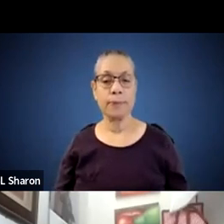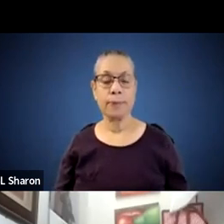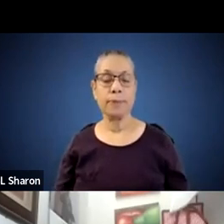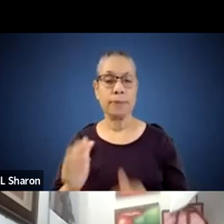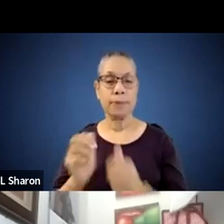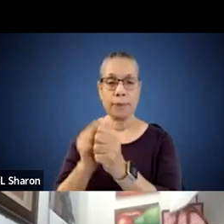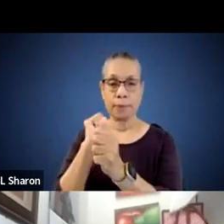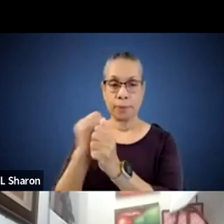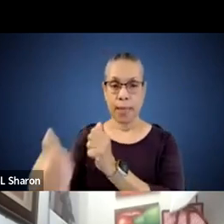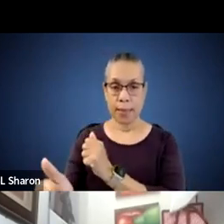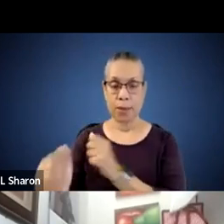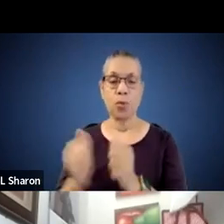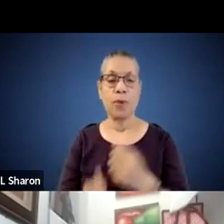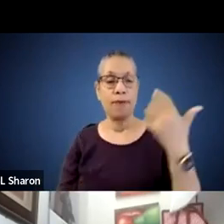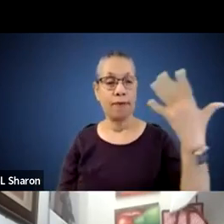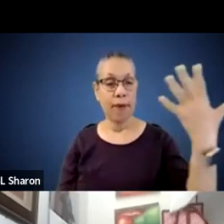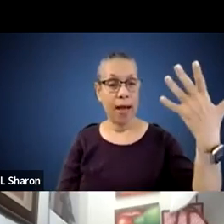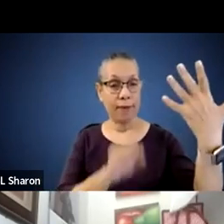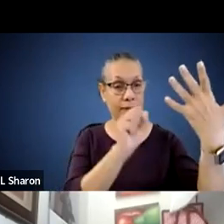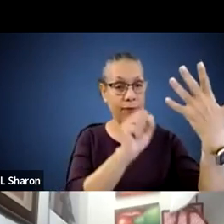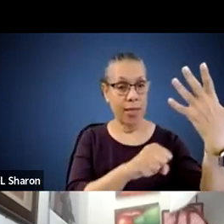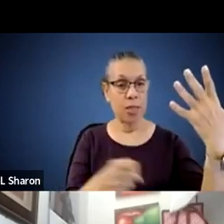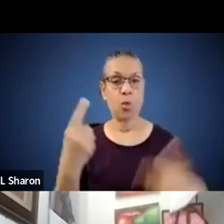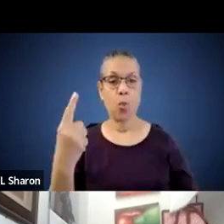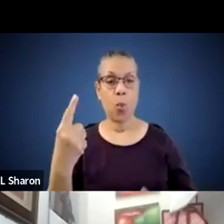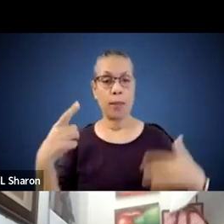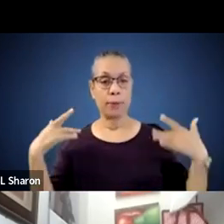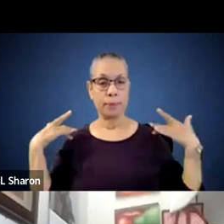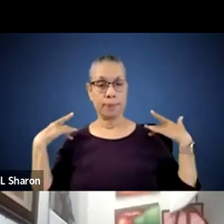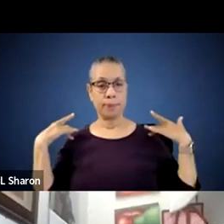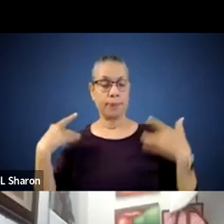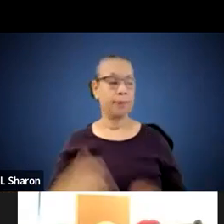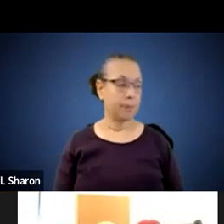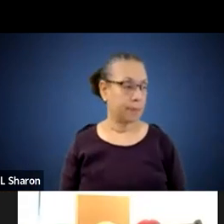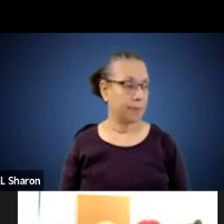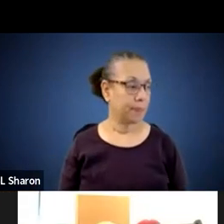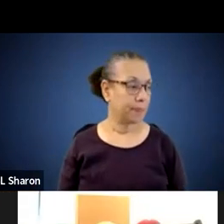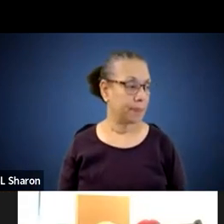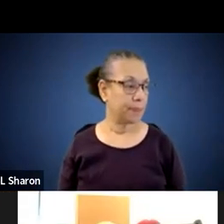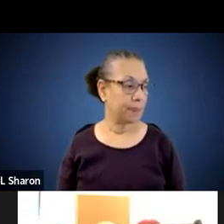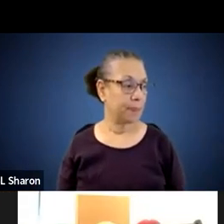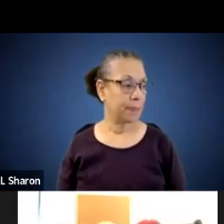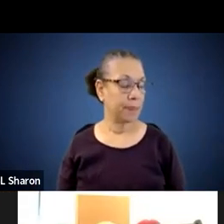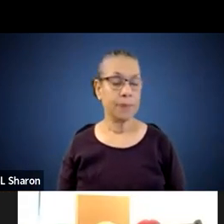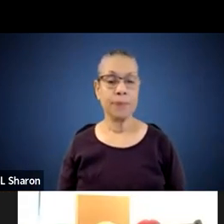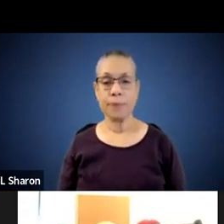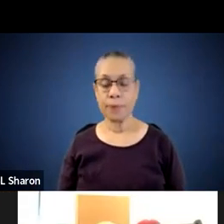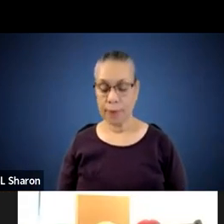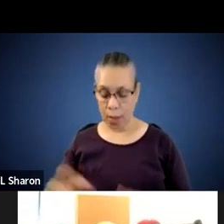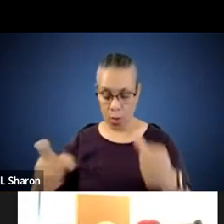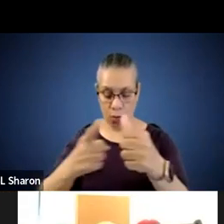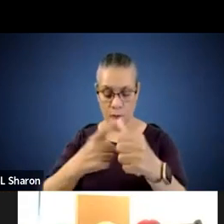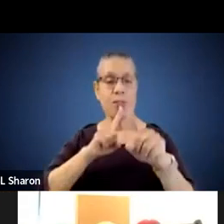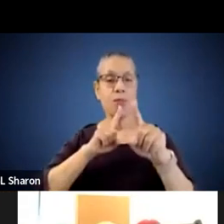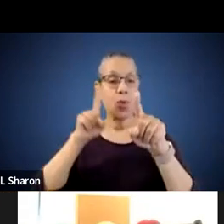motion is approved with five yeses and one abstain thank you our first report this